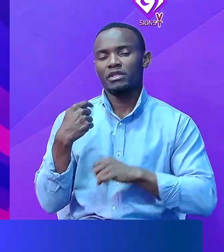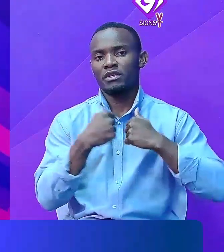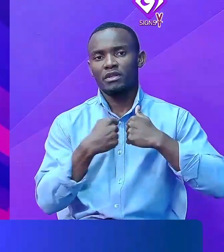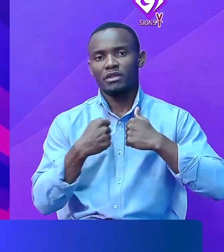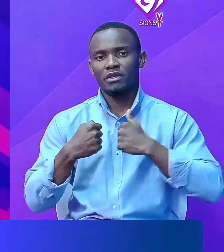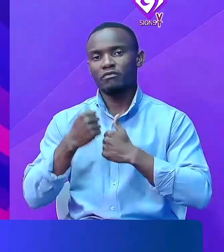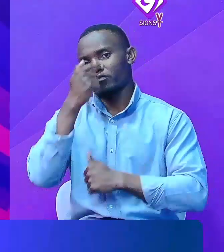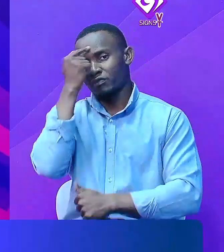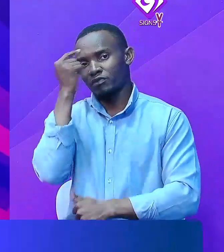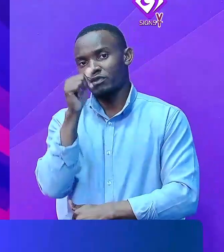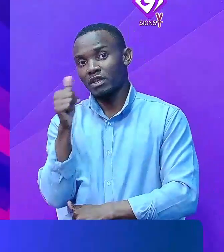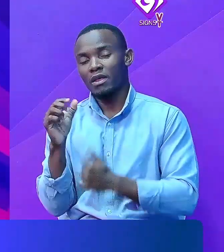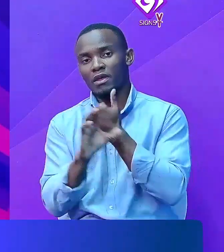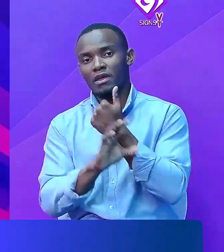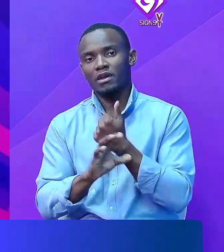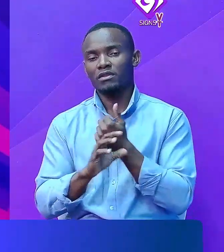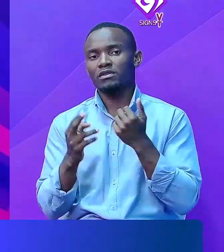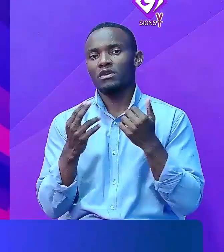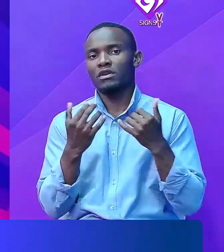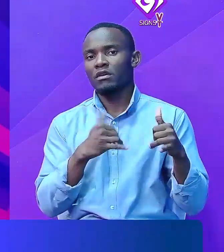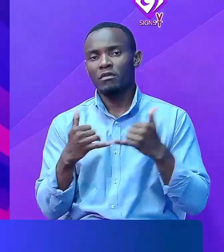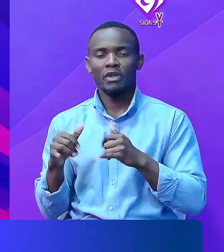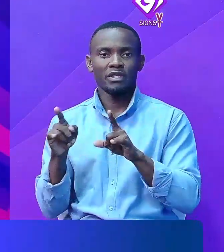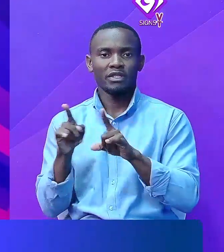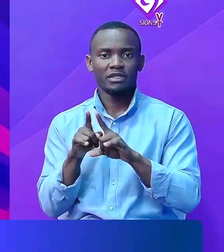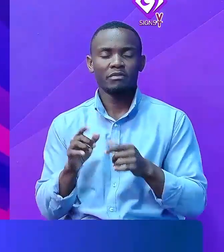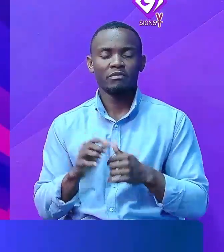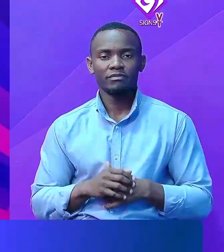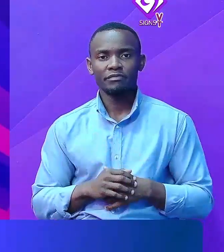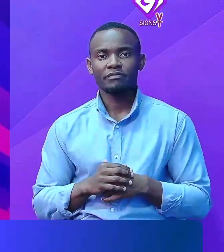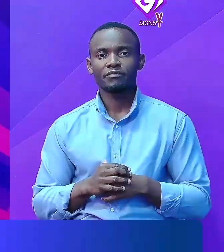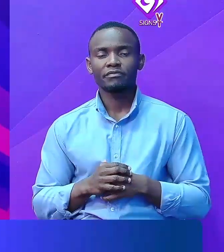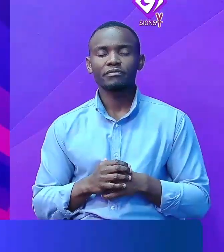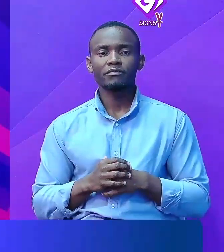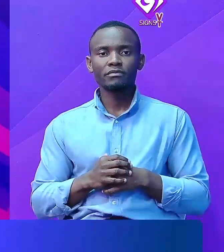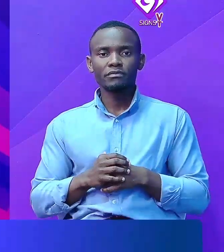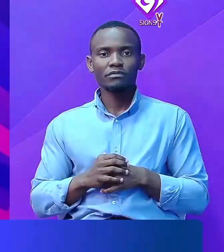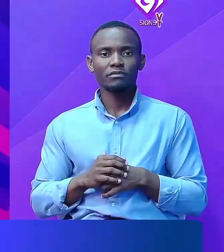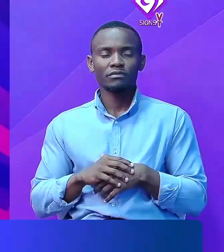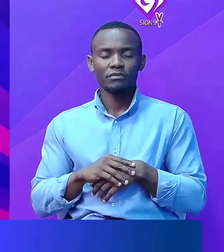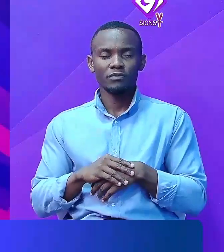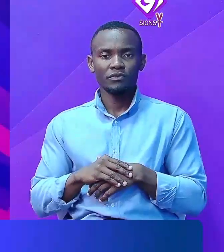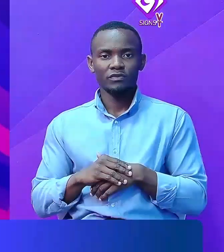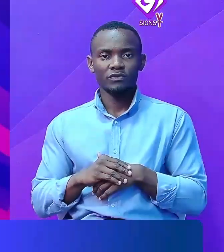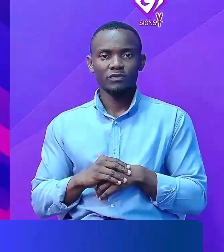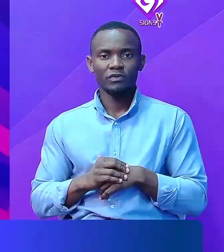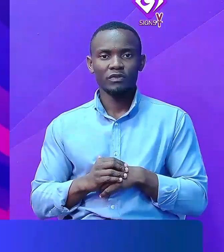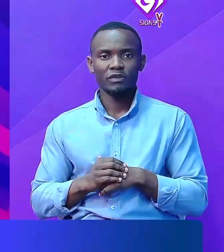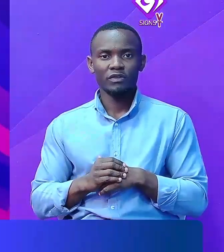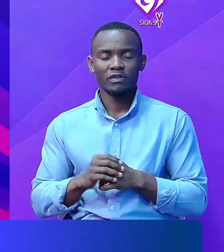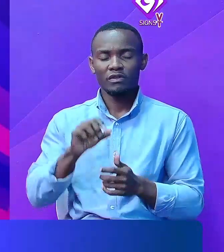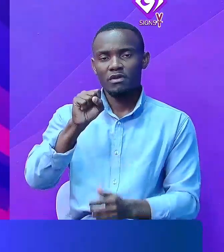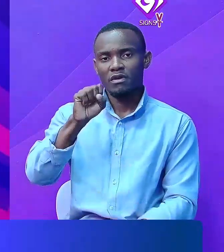were played as well as and in other matches they included